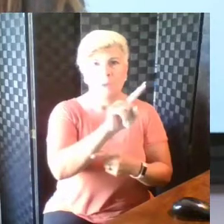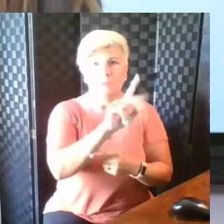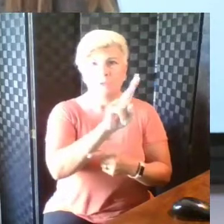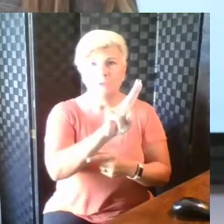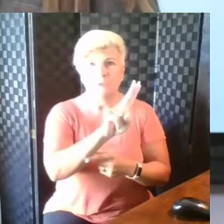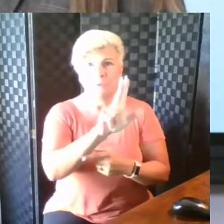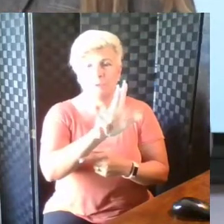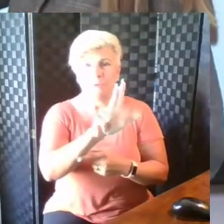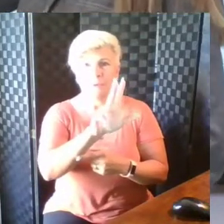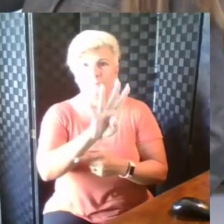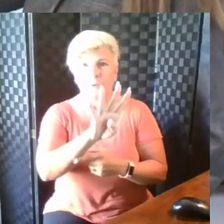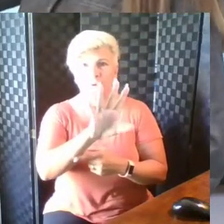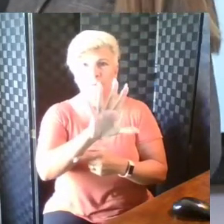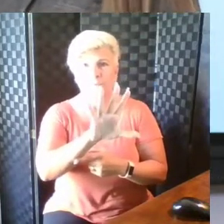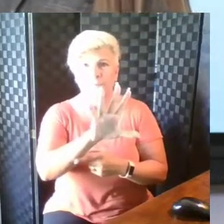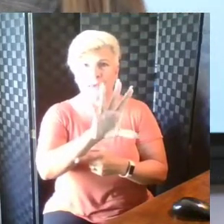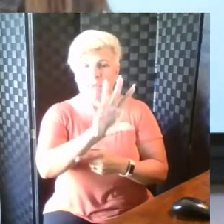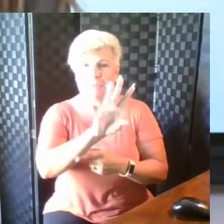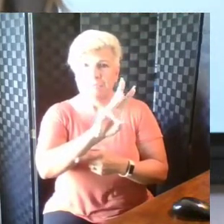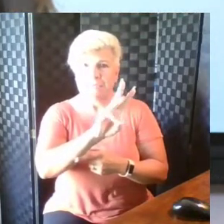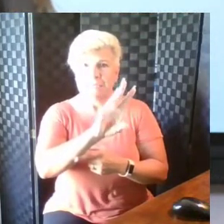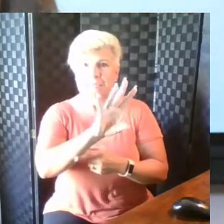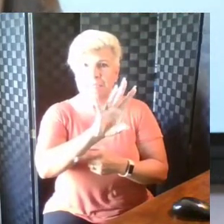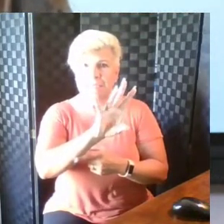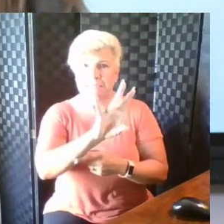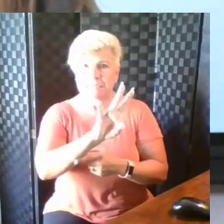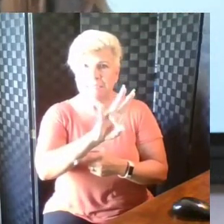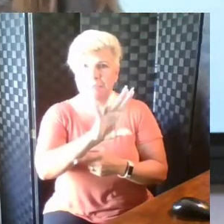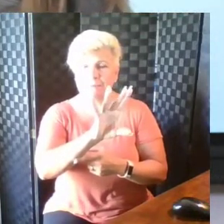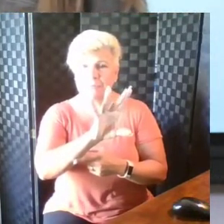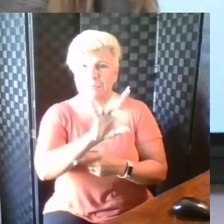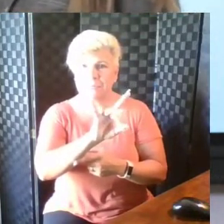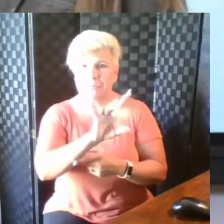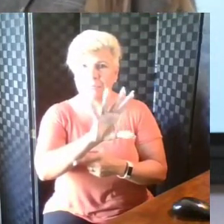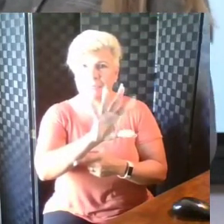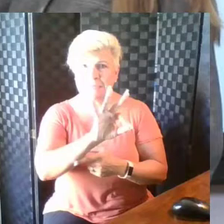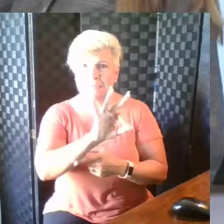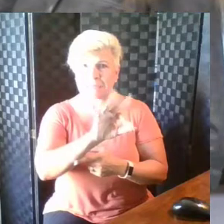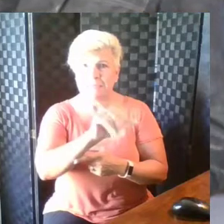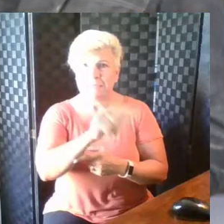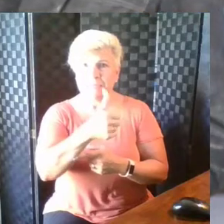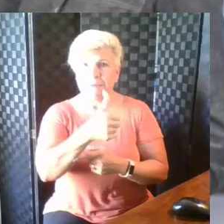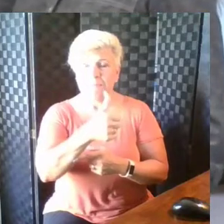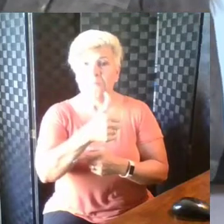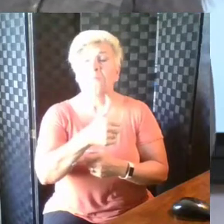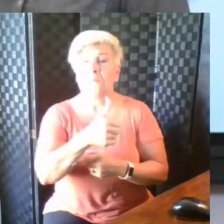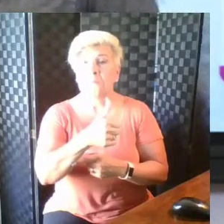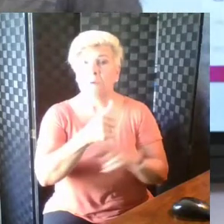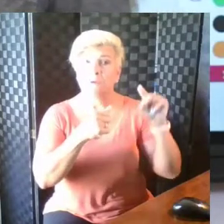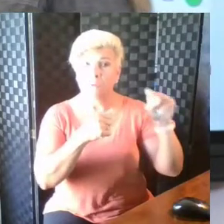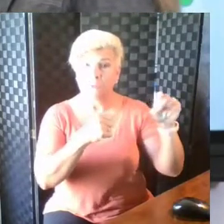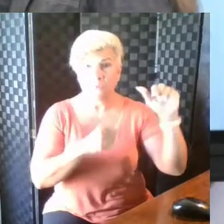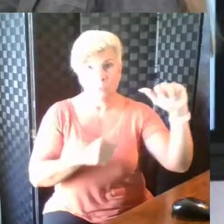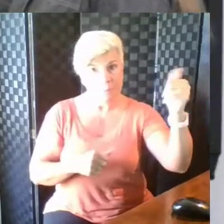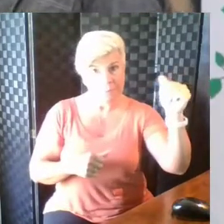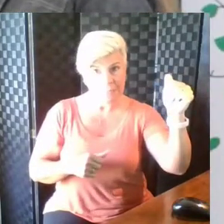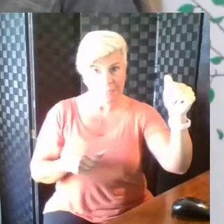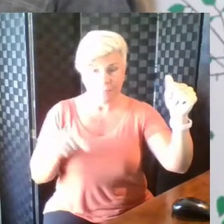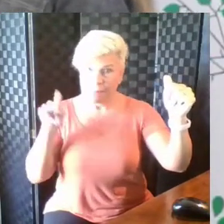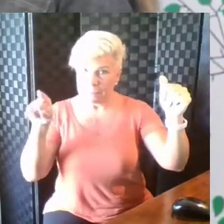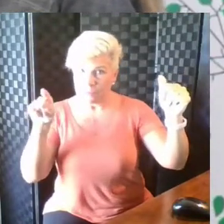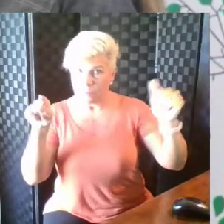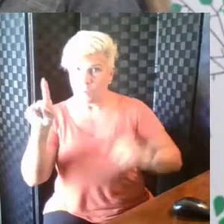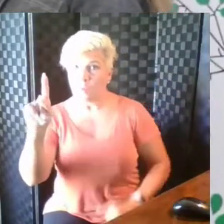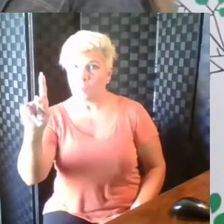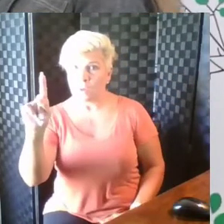2, 3, 4, 5, 6, 7, 8, 9, 10. And then this group would